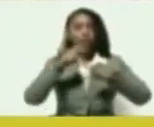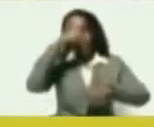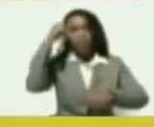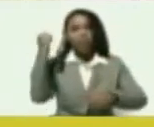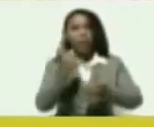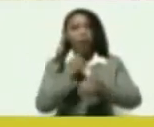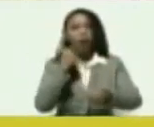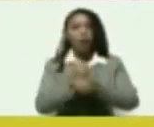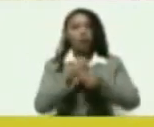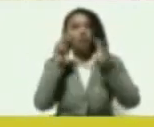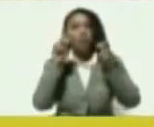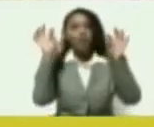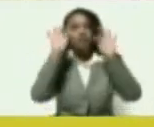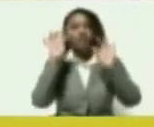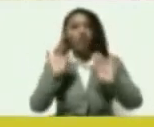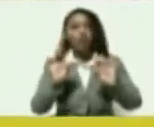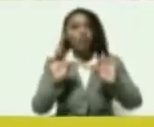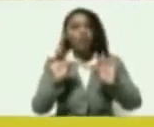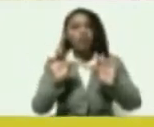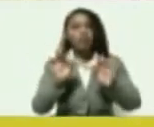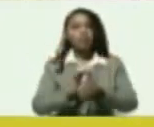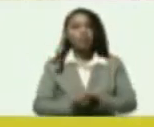action,